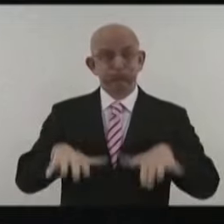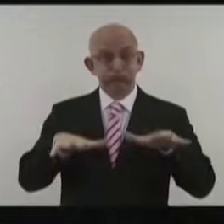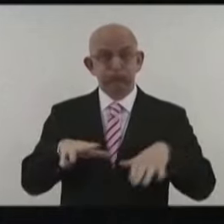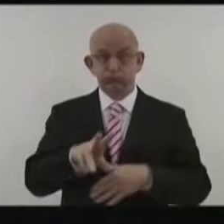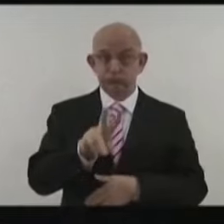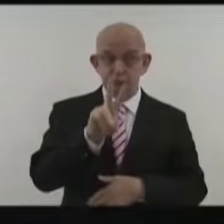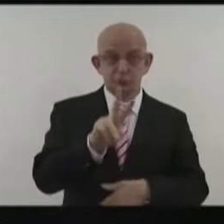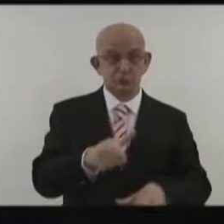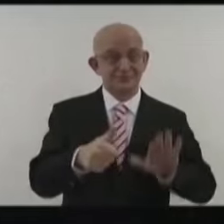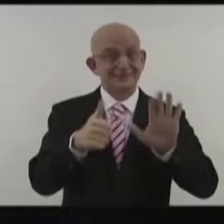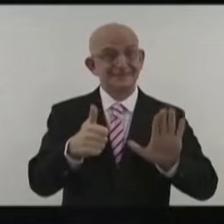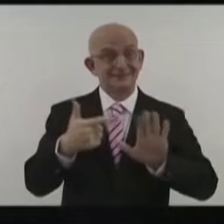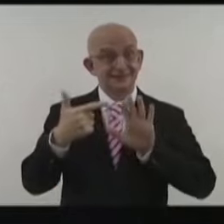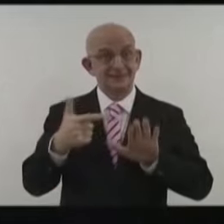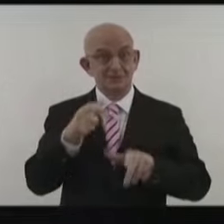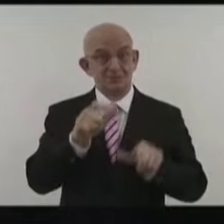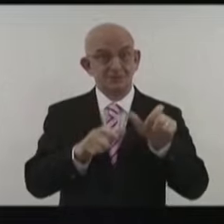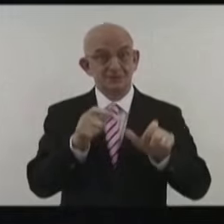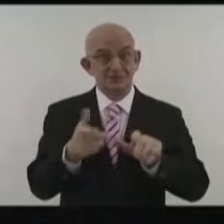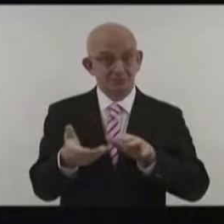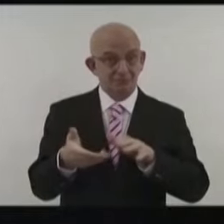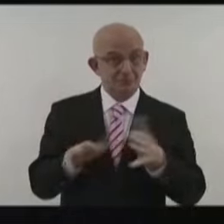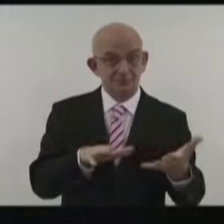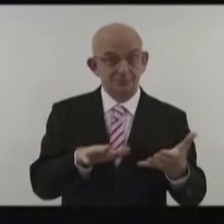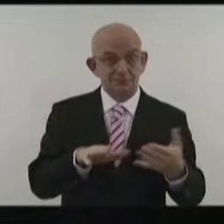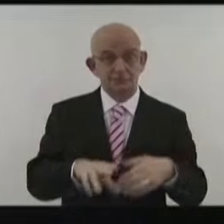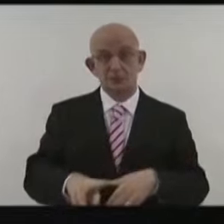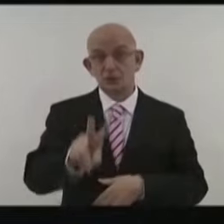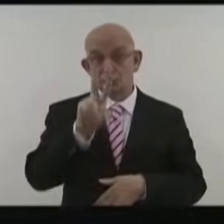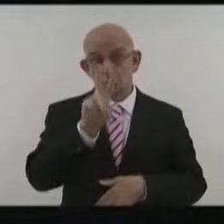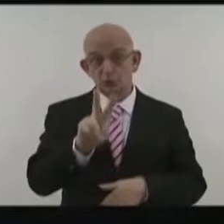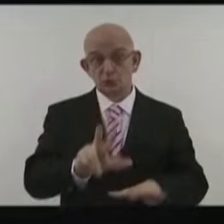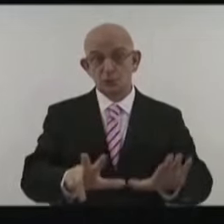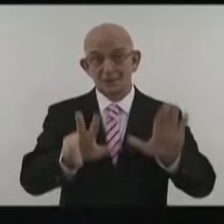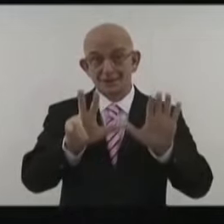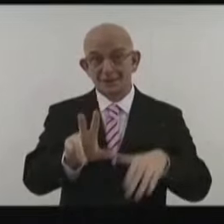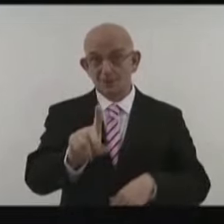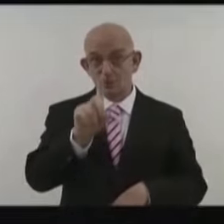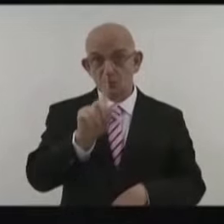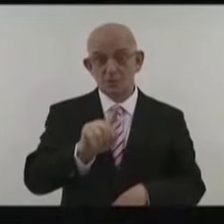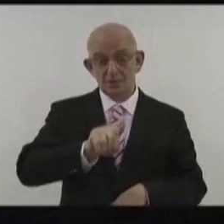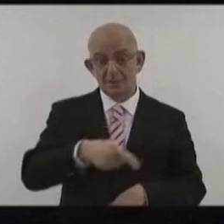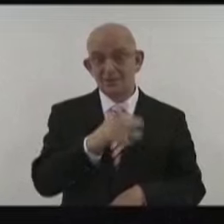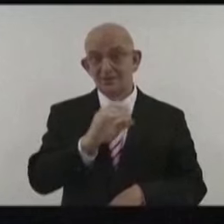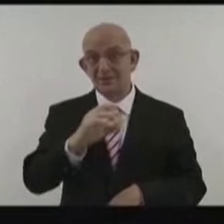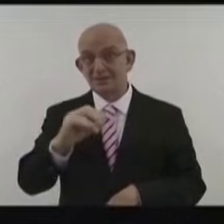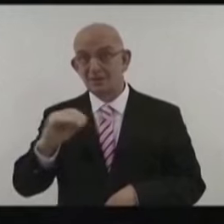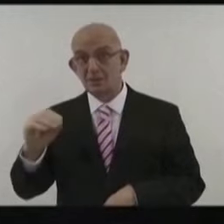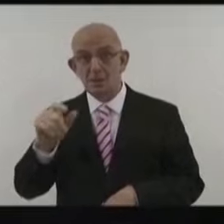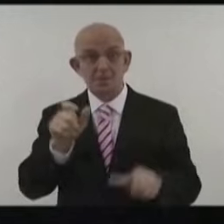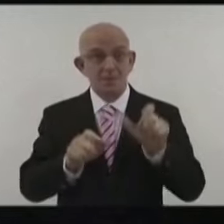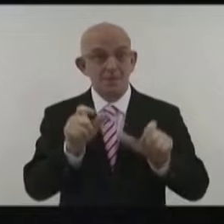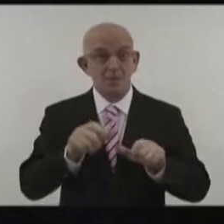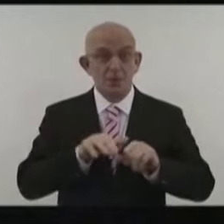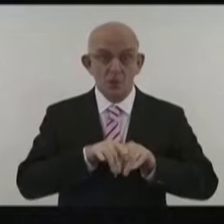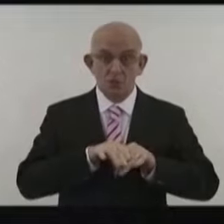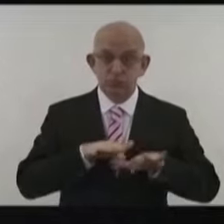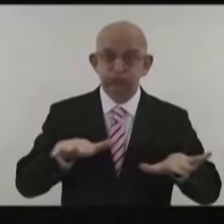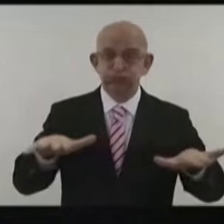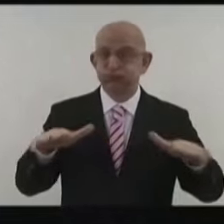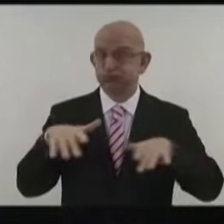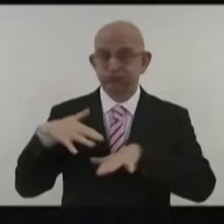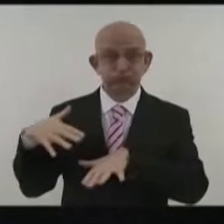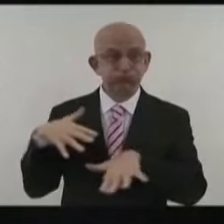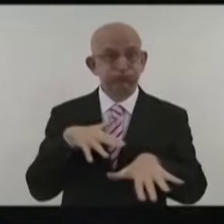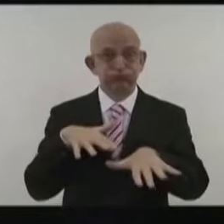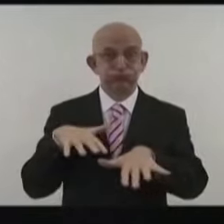including 1,967 schools, 62 health facilities. Besides, the droughts of last year